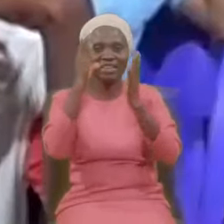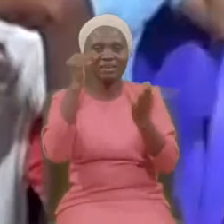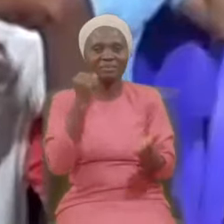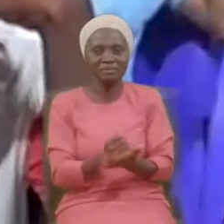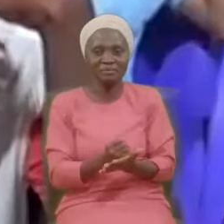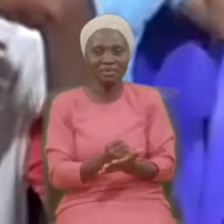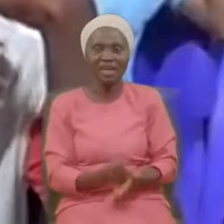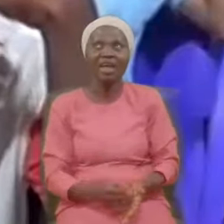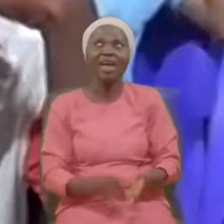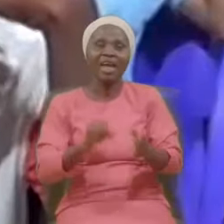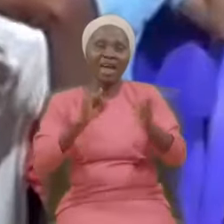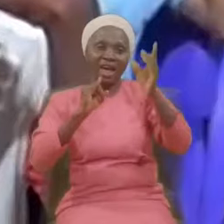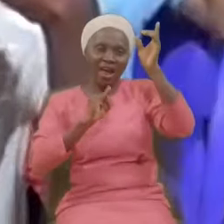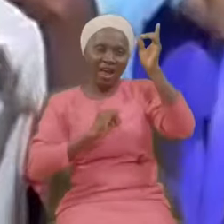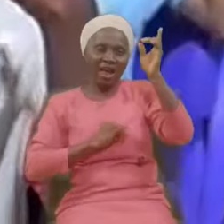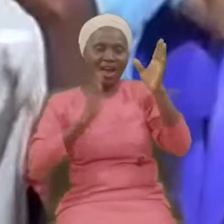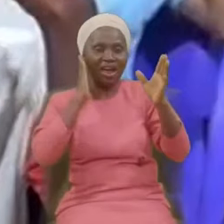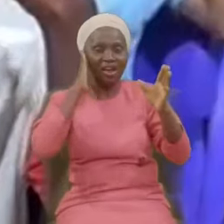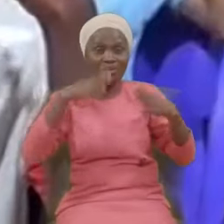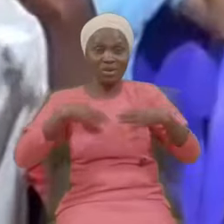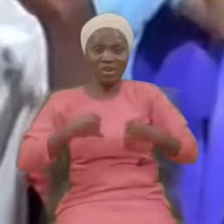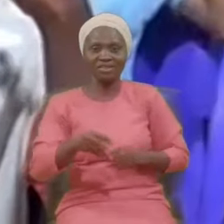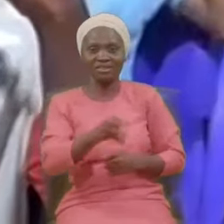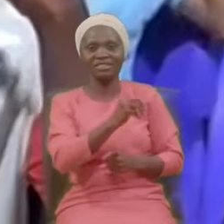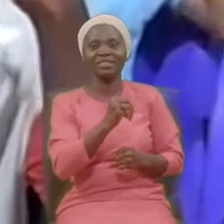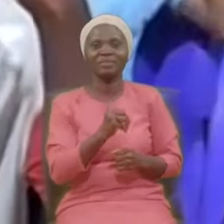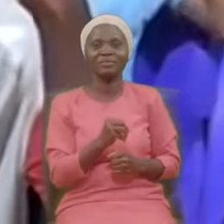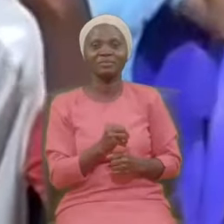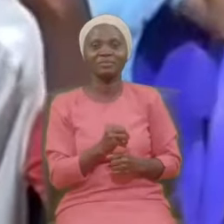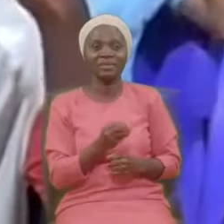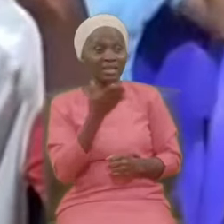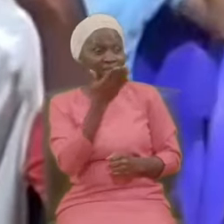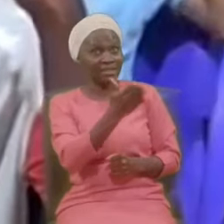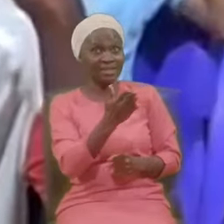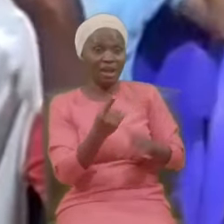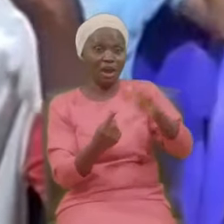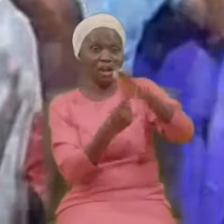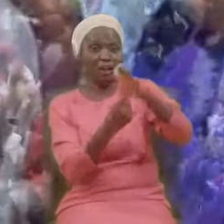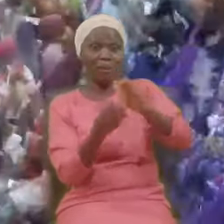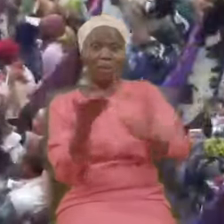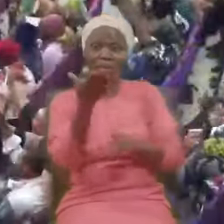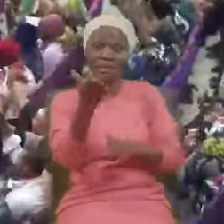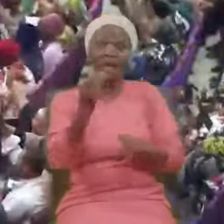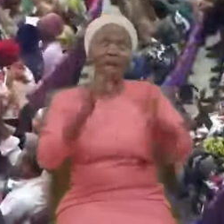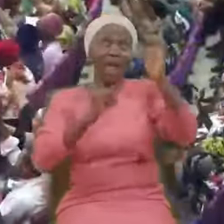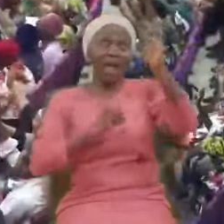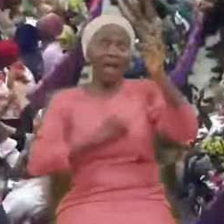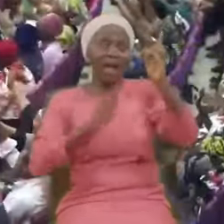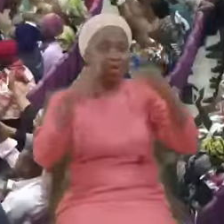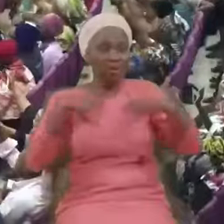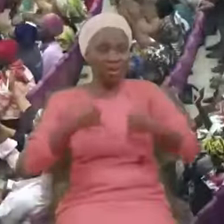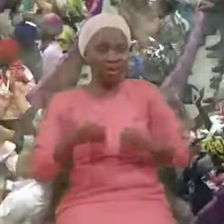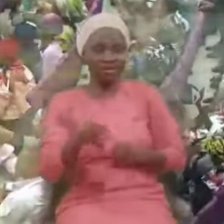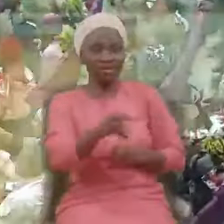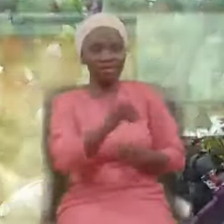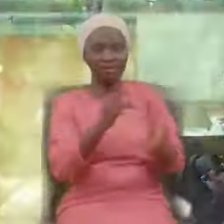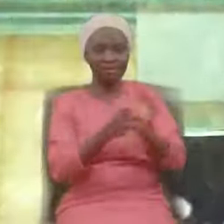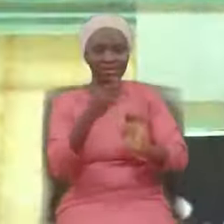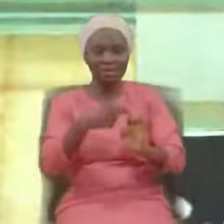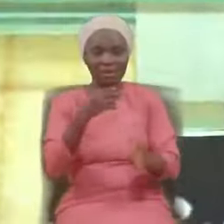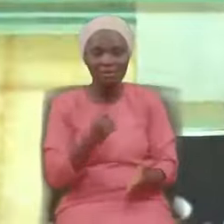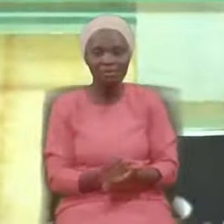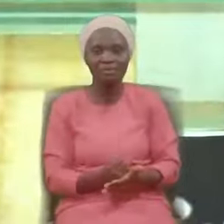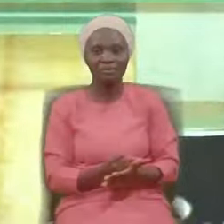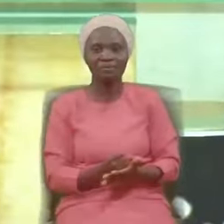I will cure them. There on top, I will cure them. You are